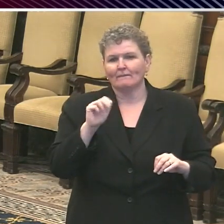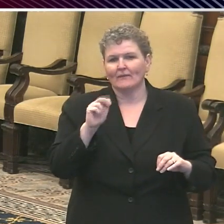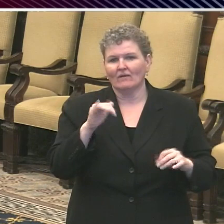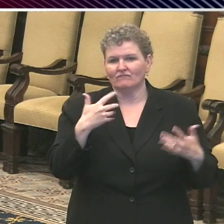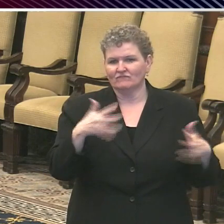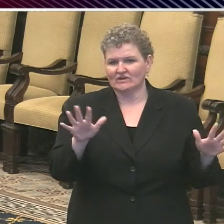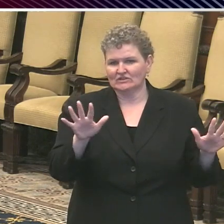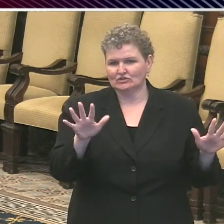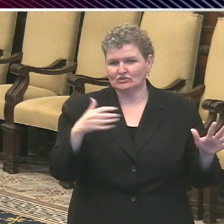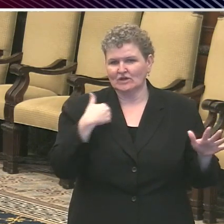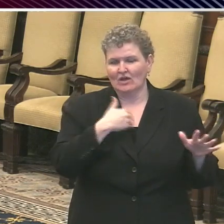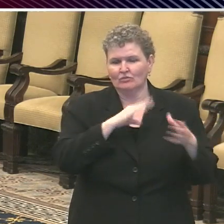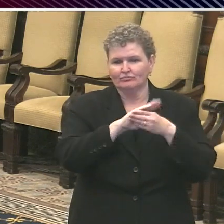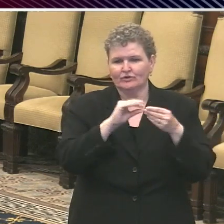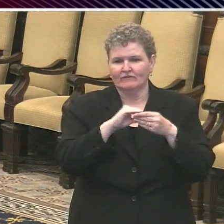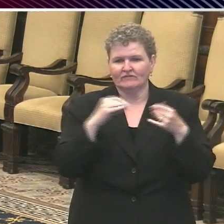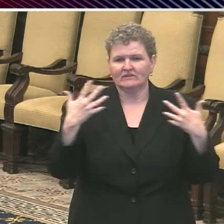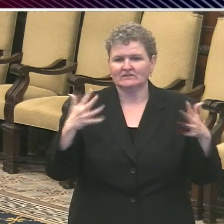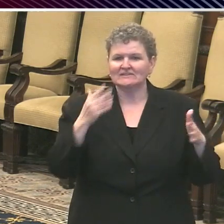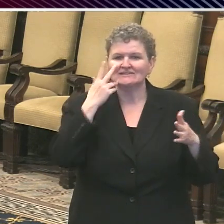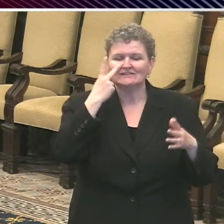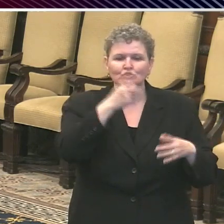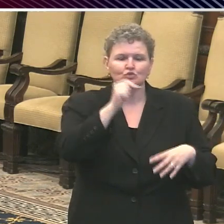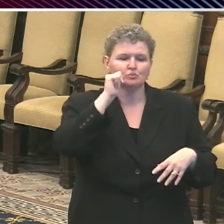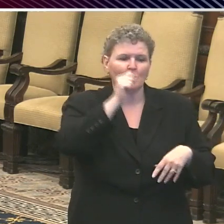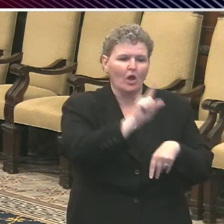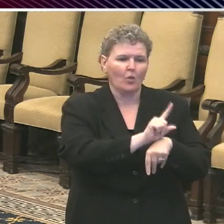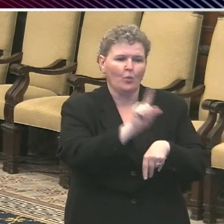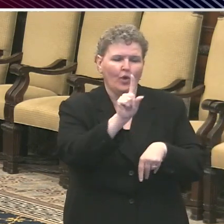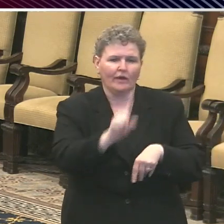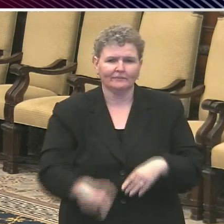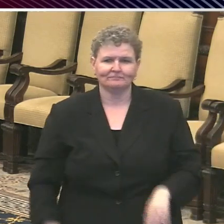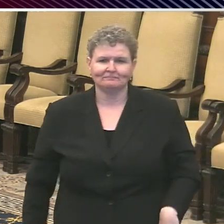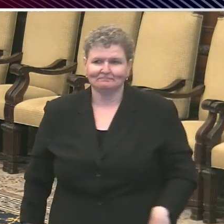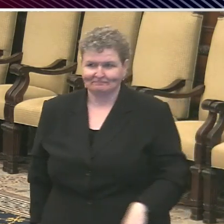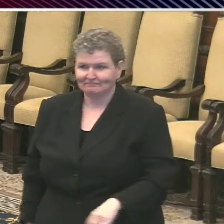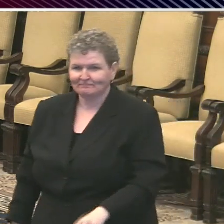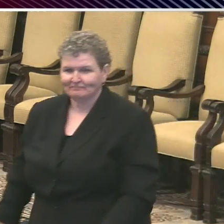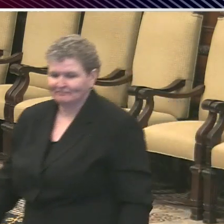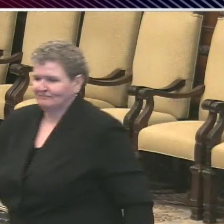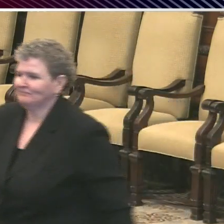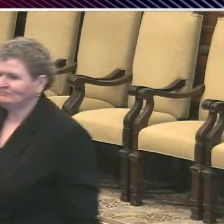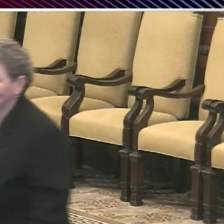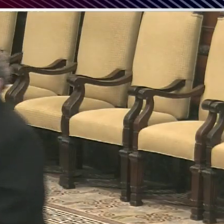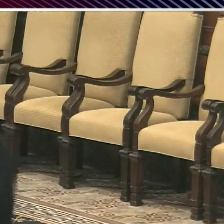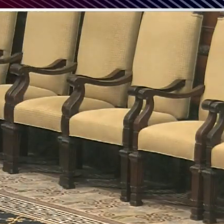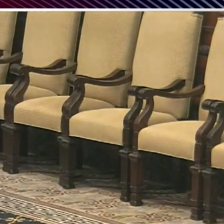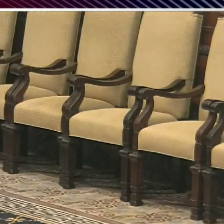concludes our daily briefing for today. We will see everyone back here tomorrow at 1 p.m. Thank you.